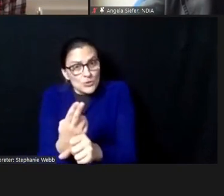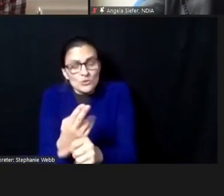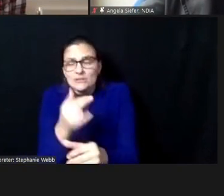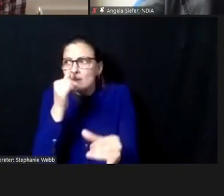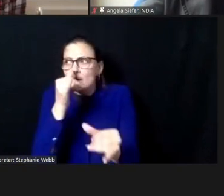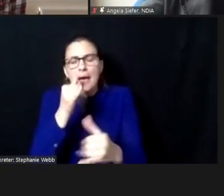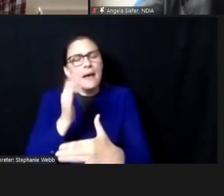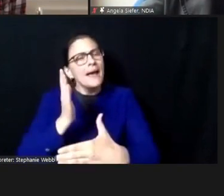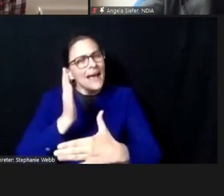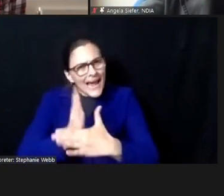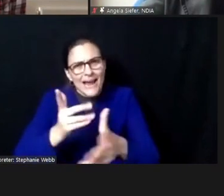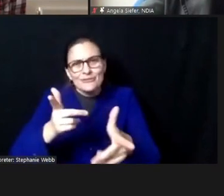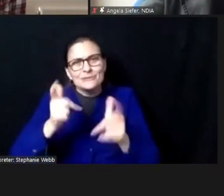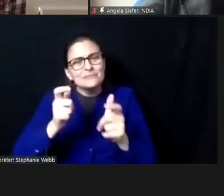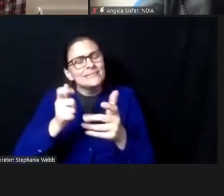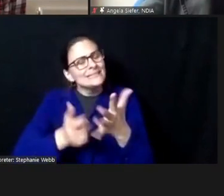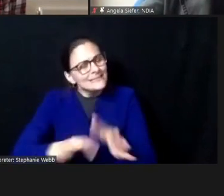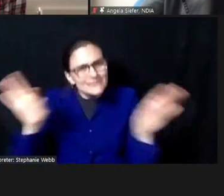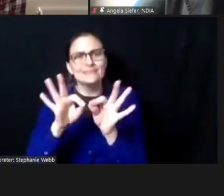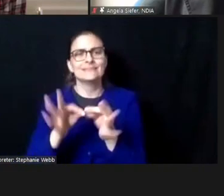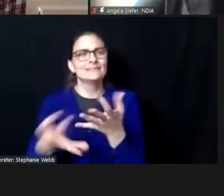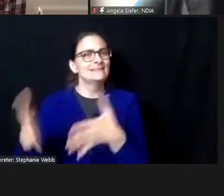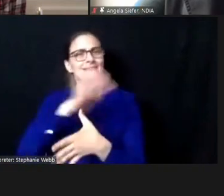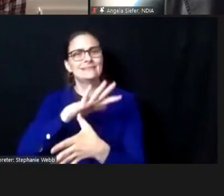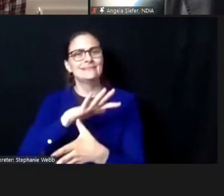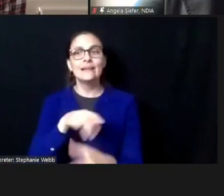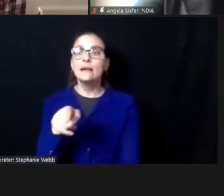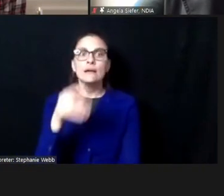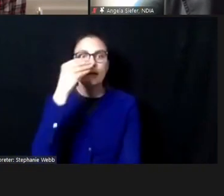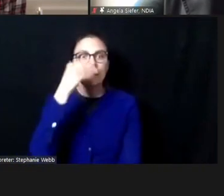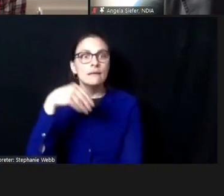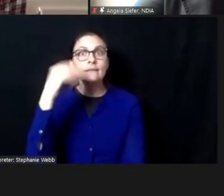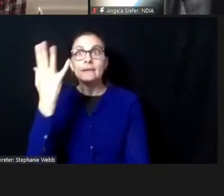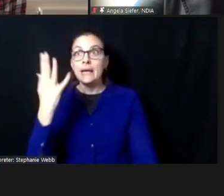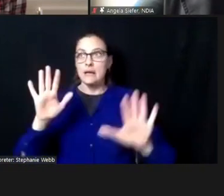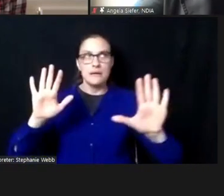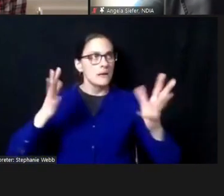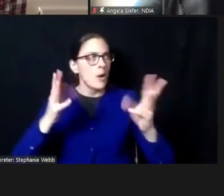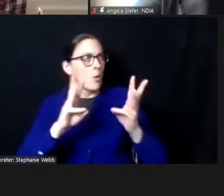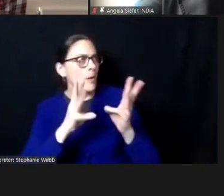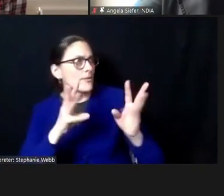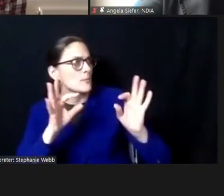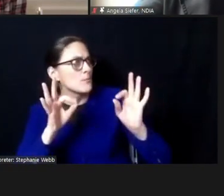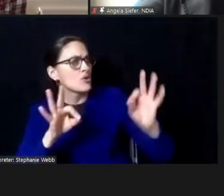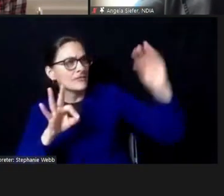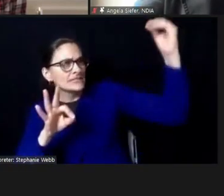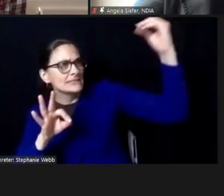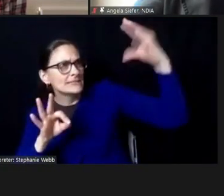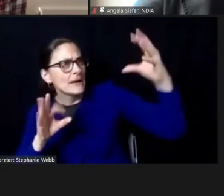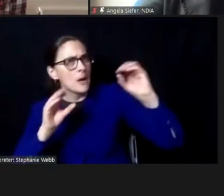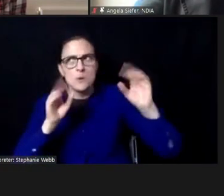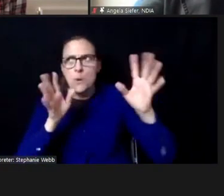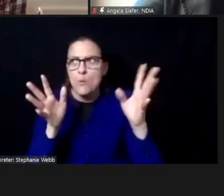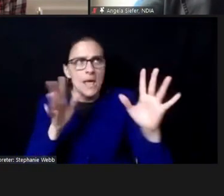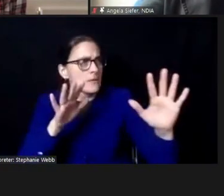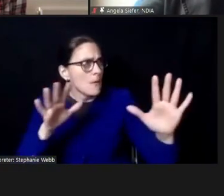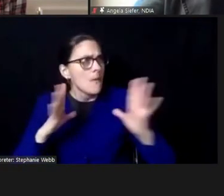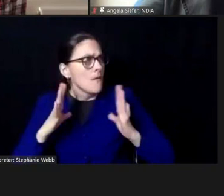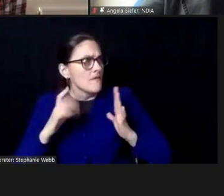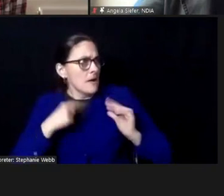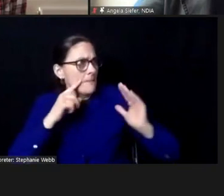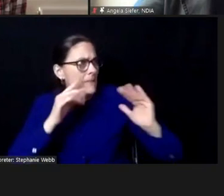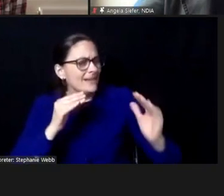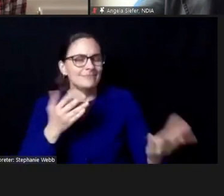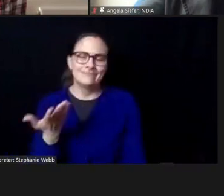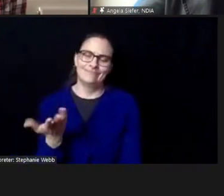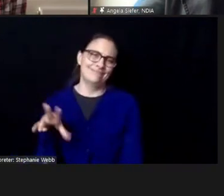what on a, you know, perfectly clear day, what they're going to get. You know, they want to know what they should expect they're going to